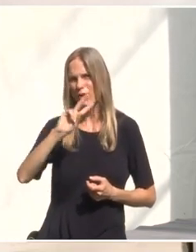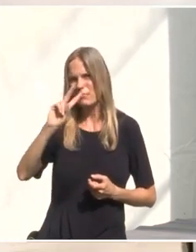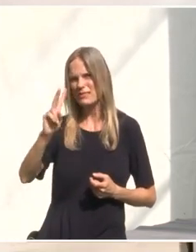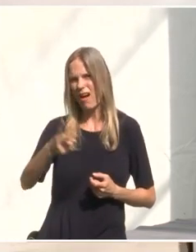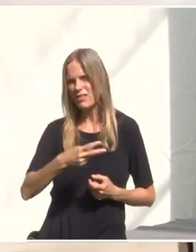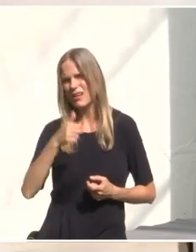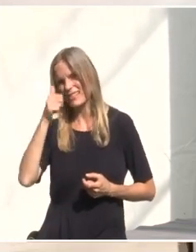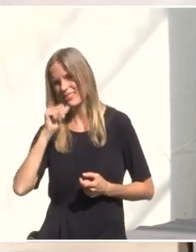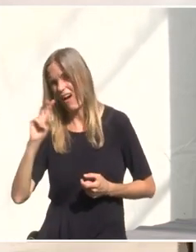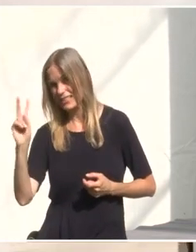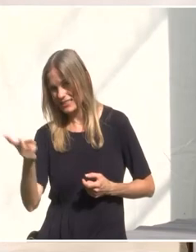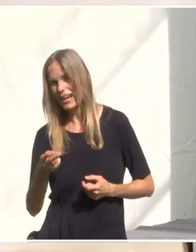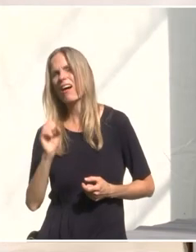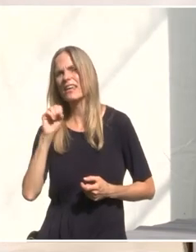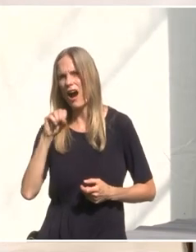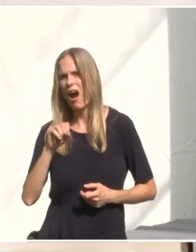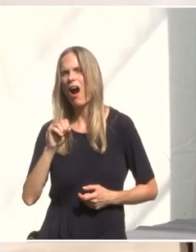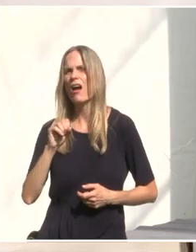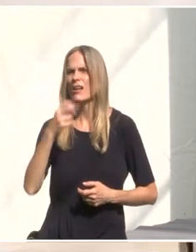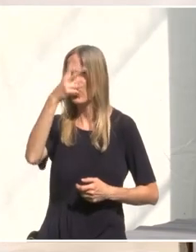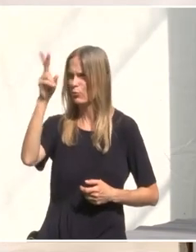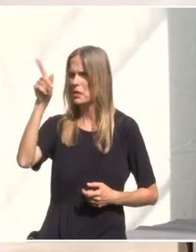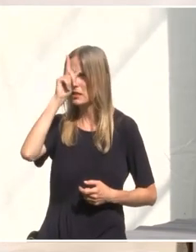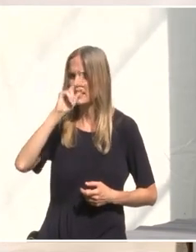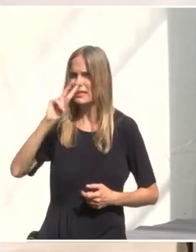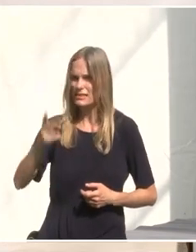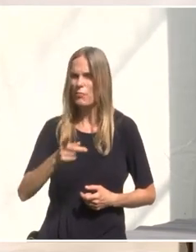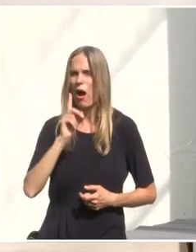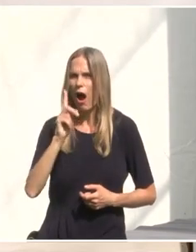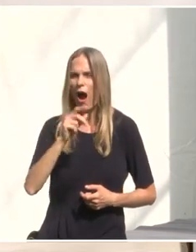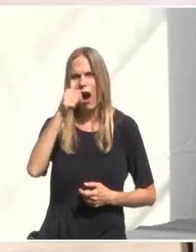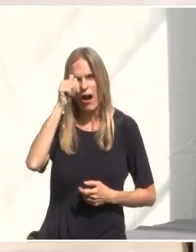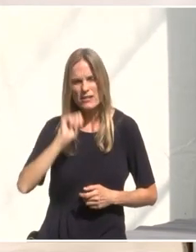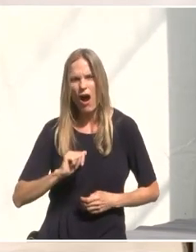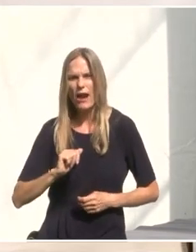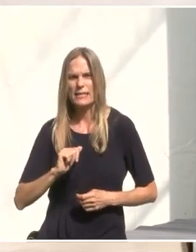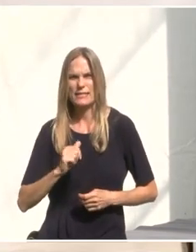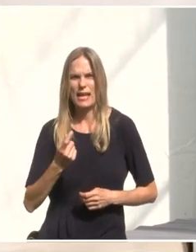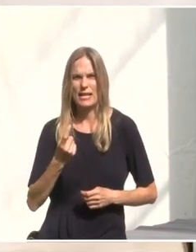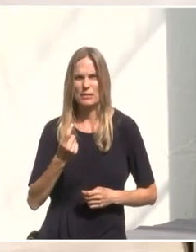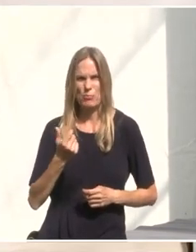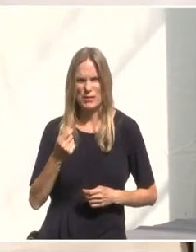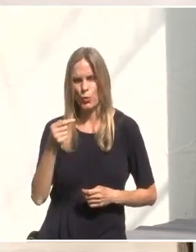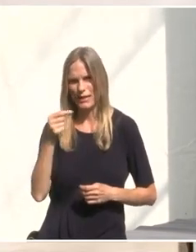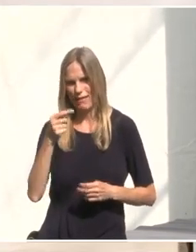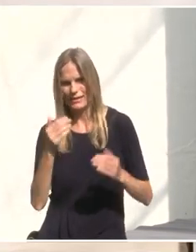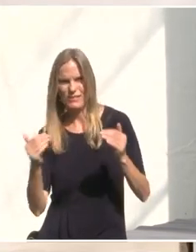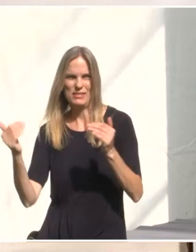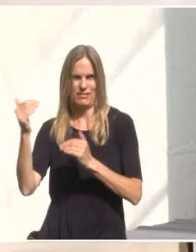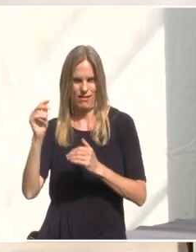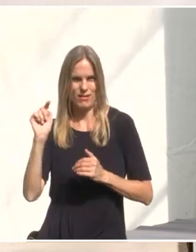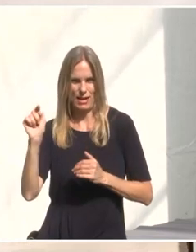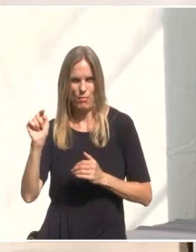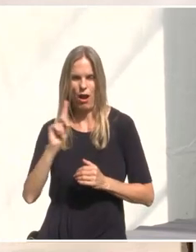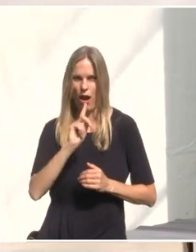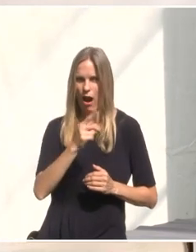Of course, as in most countries, women score a bit higher in a negative sense. But